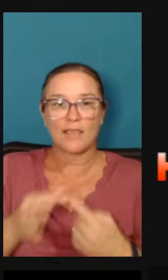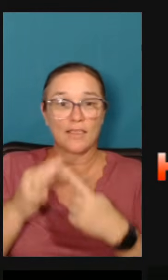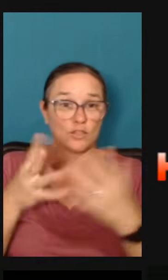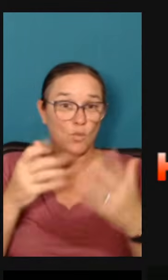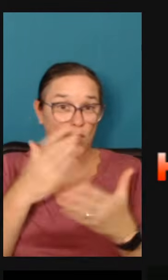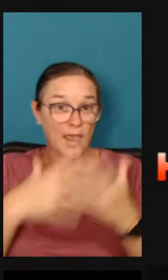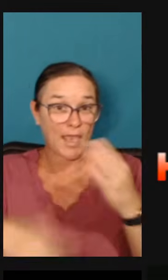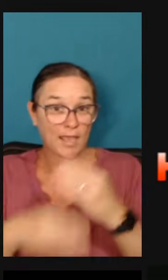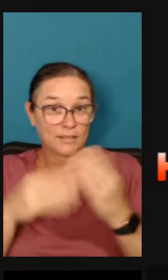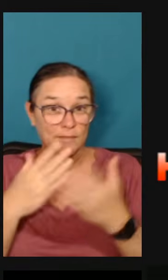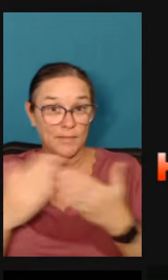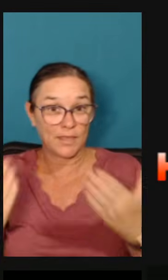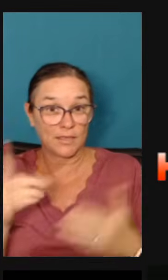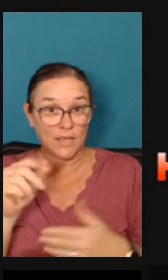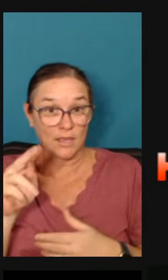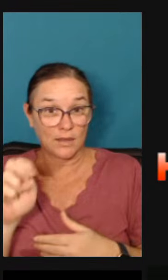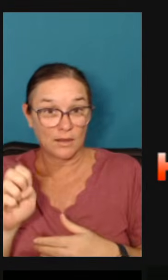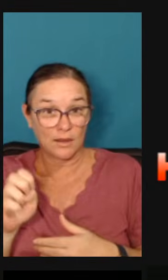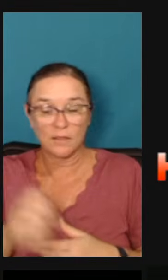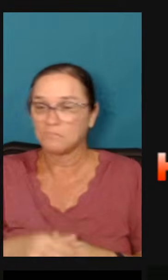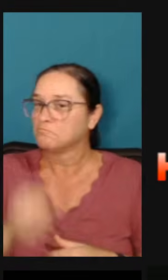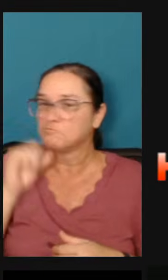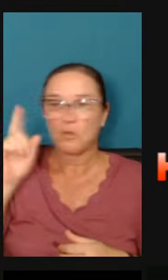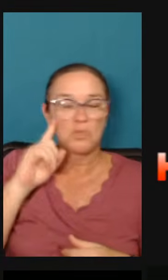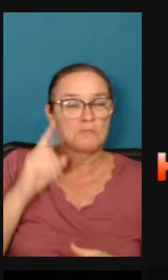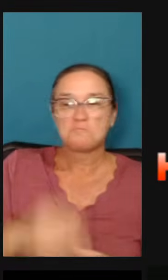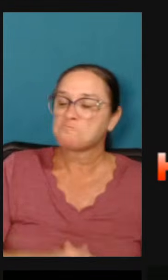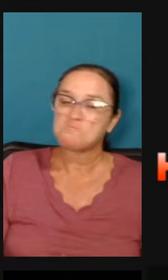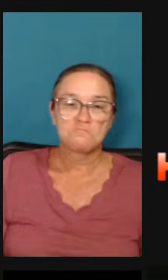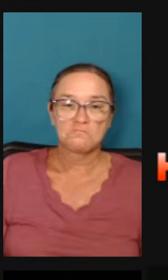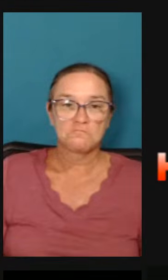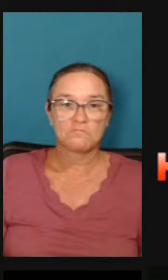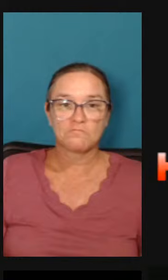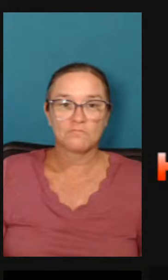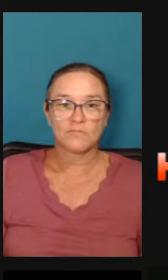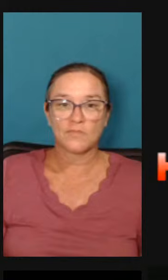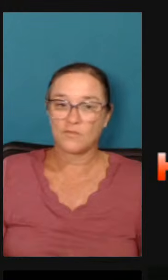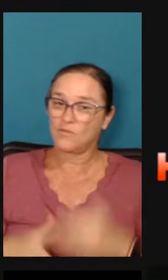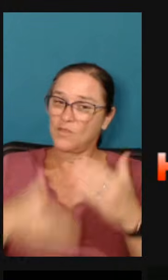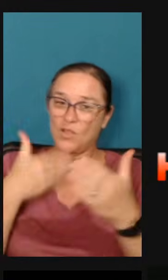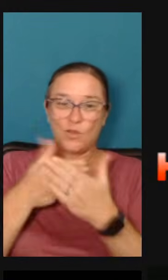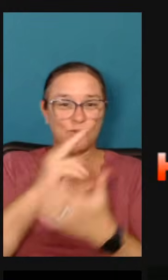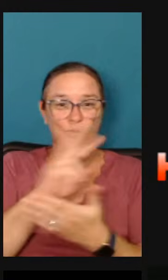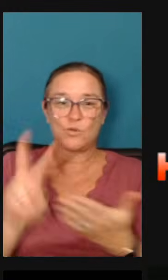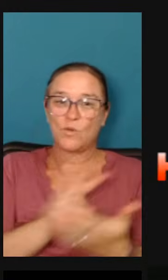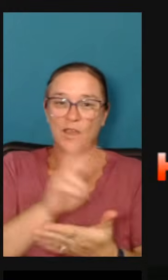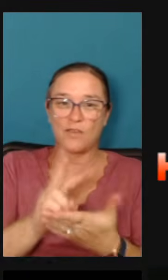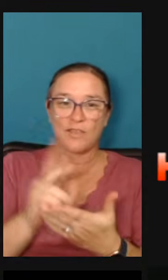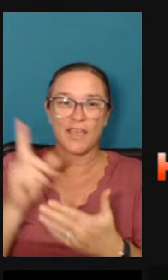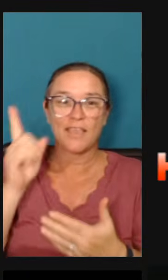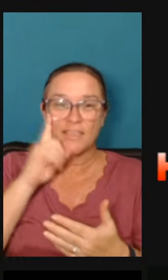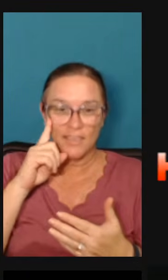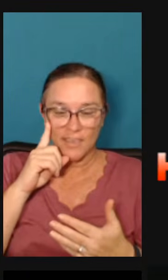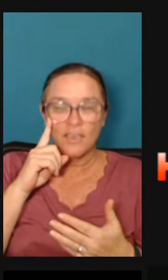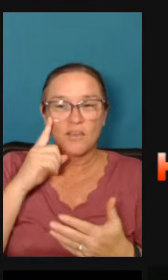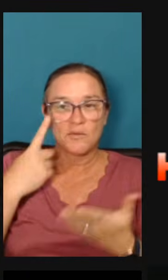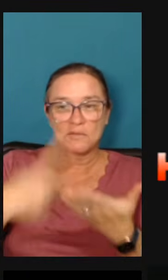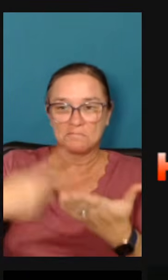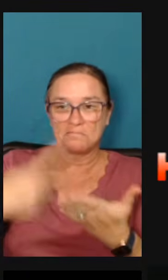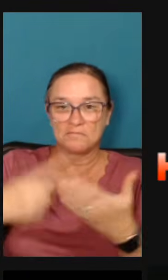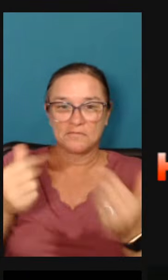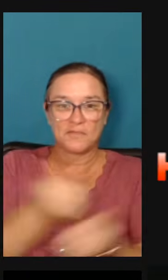here. I don't think so. We're coming up on 2 hours at this point. We think we got through basically everything.